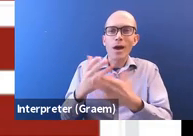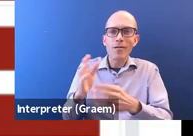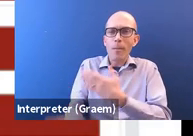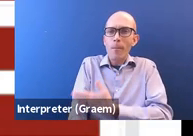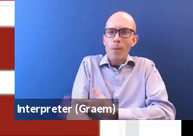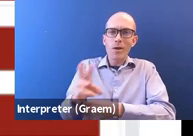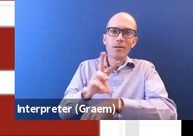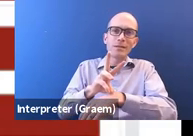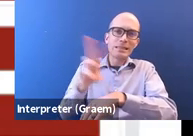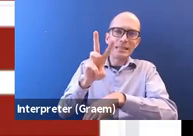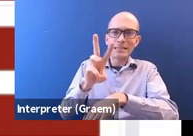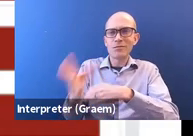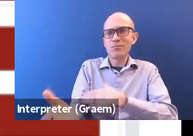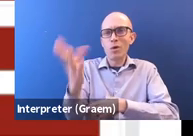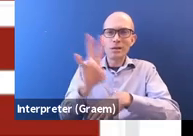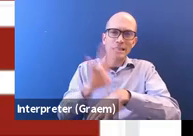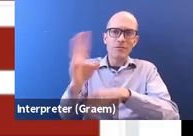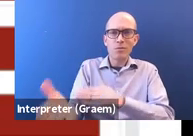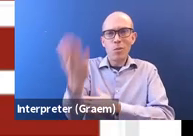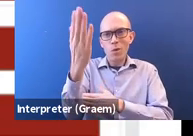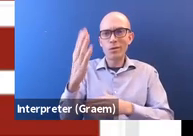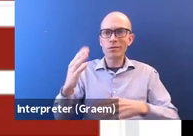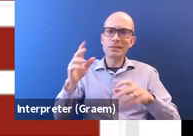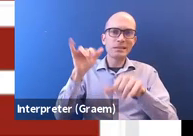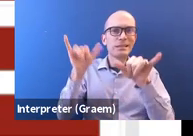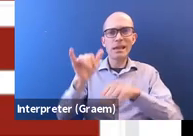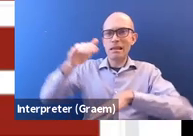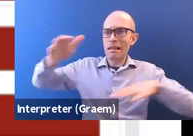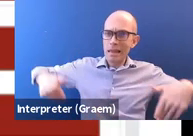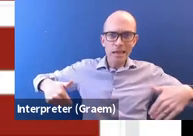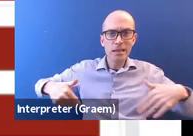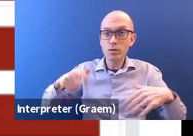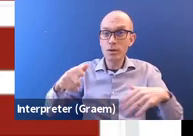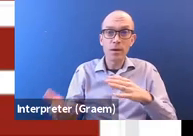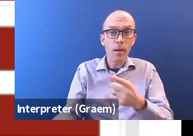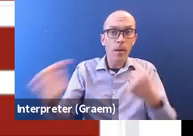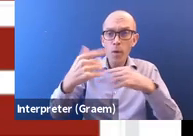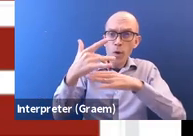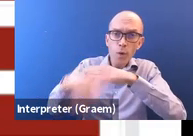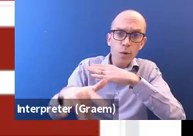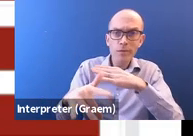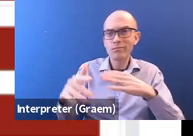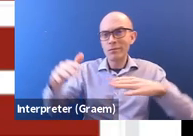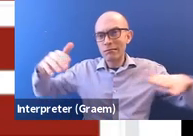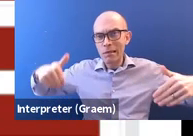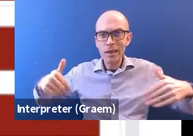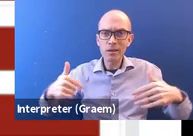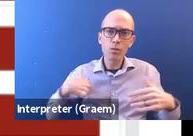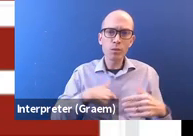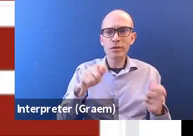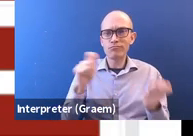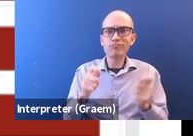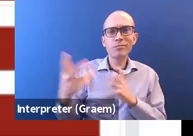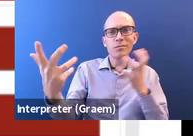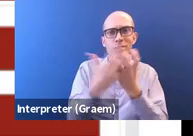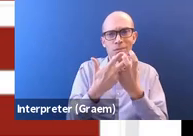night. And if somebody needs to come in early to pick something up, or somebody comes in a little later, then we can certainly accommodate. So just, again, just reach